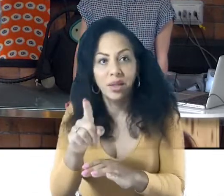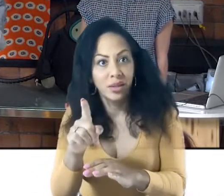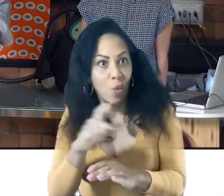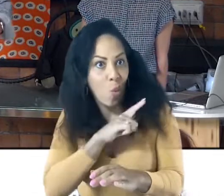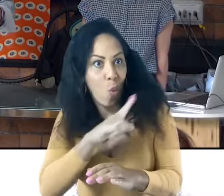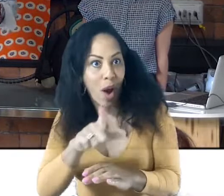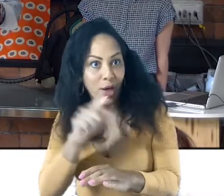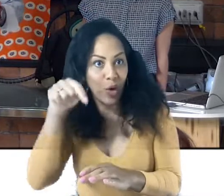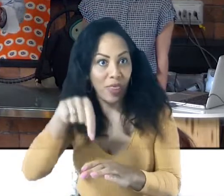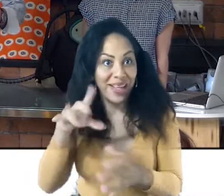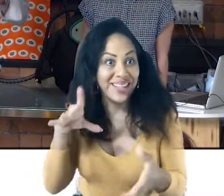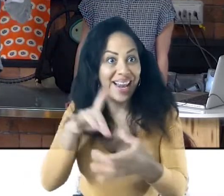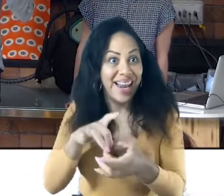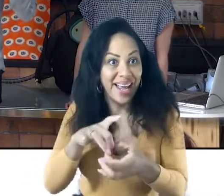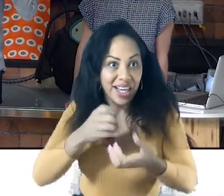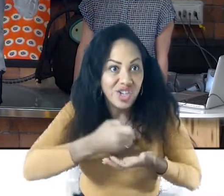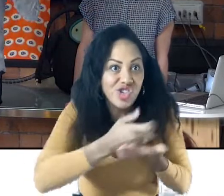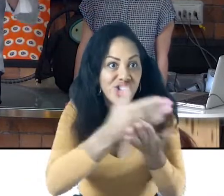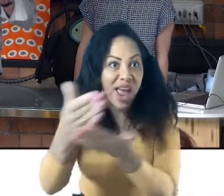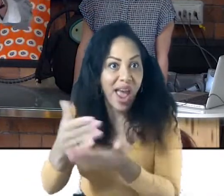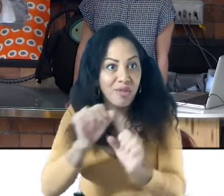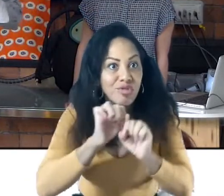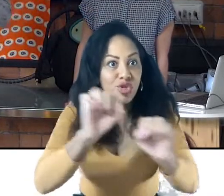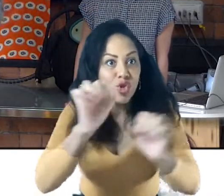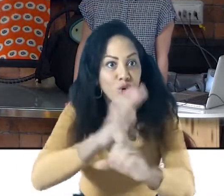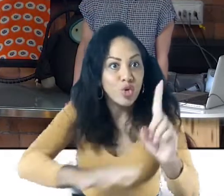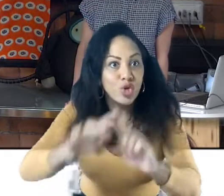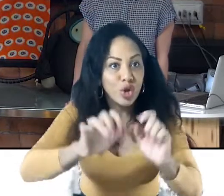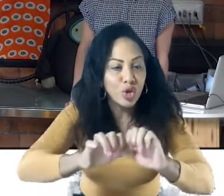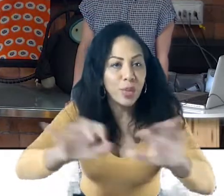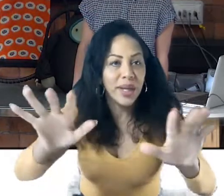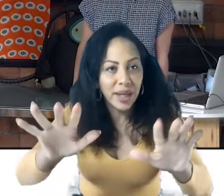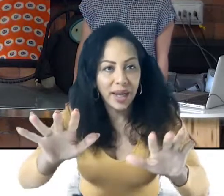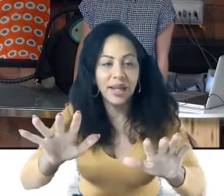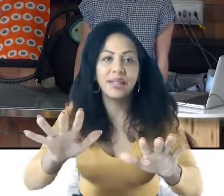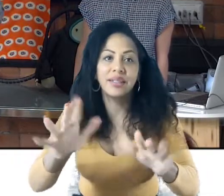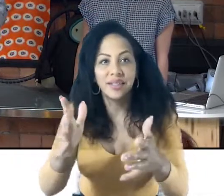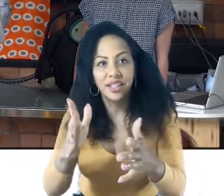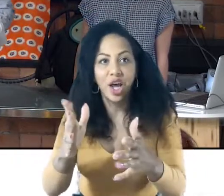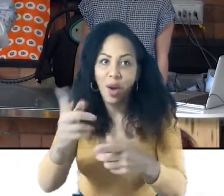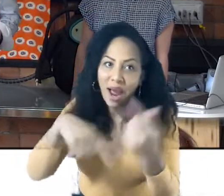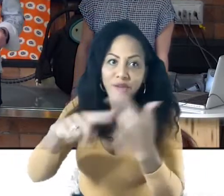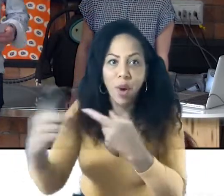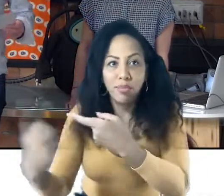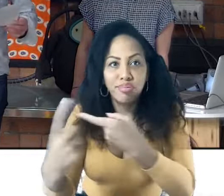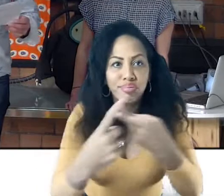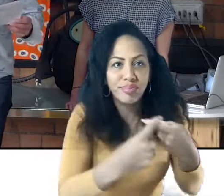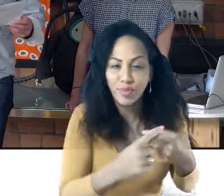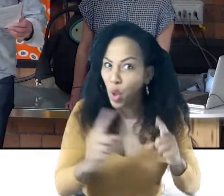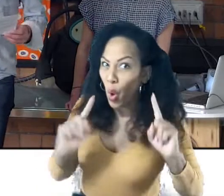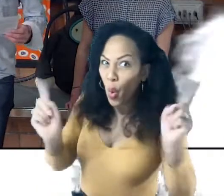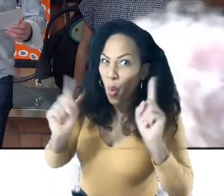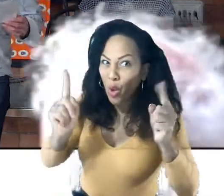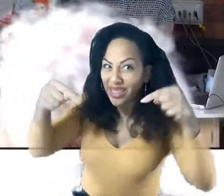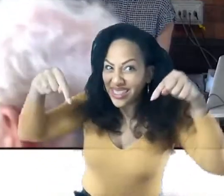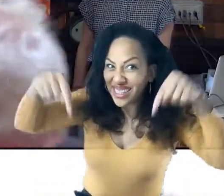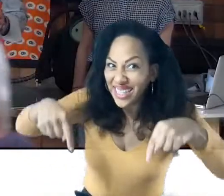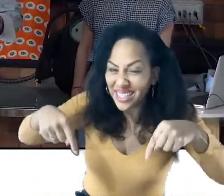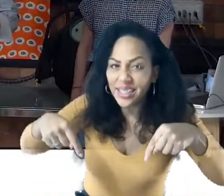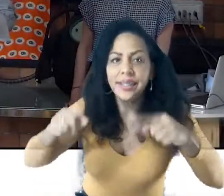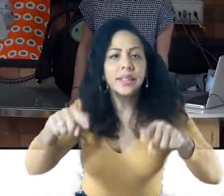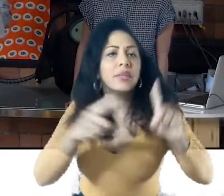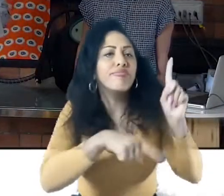us live. So, a little bit of a preamble. What is the Pervasive Media Studio? We're a diverse and collaborative